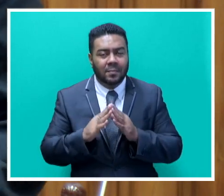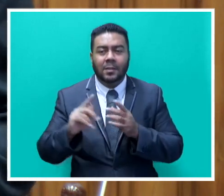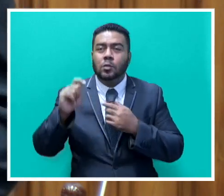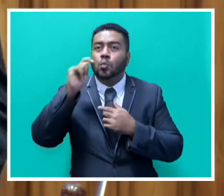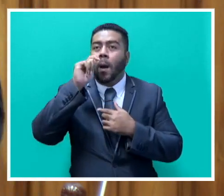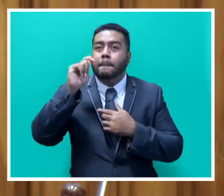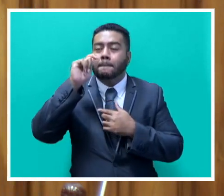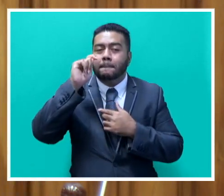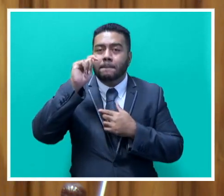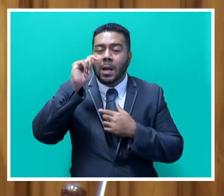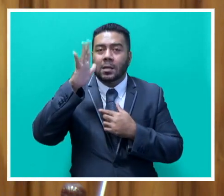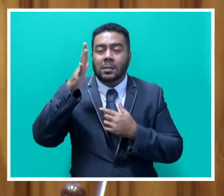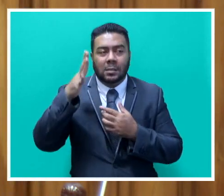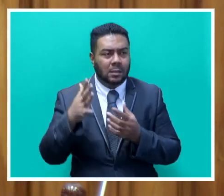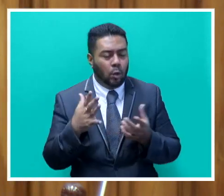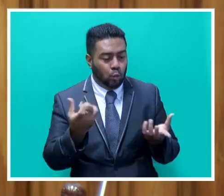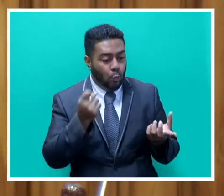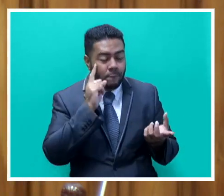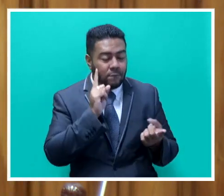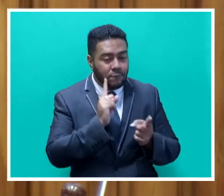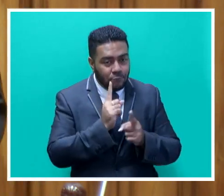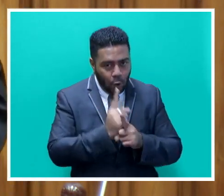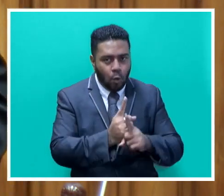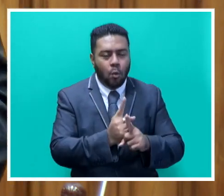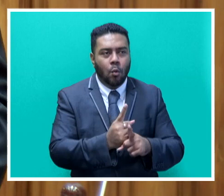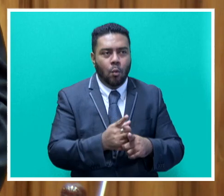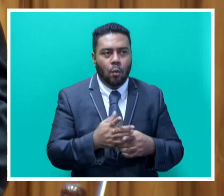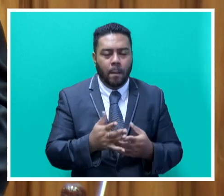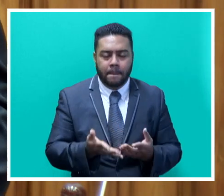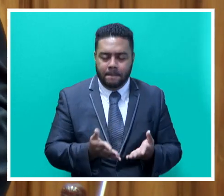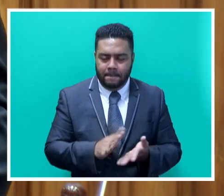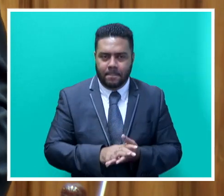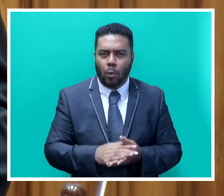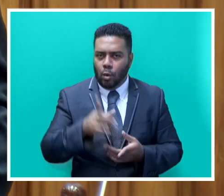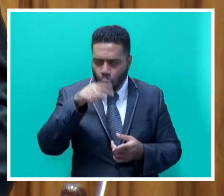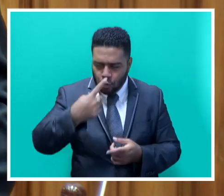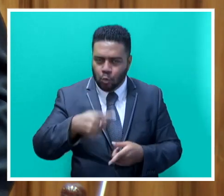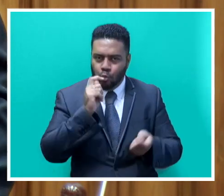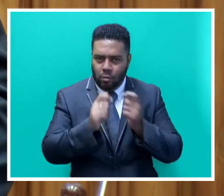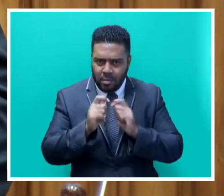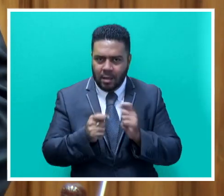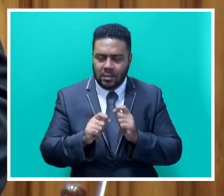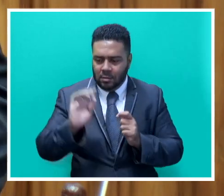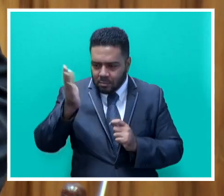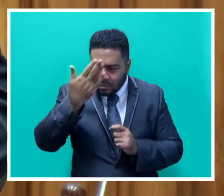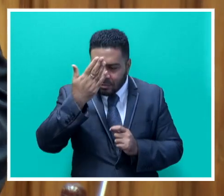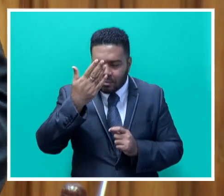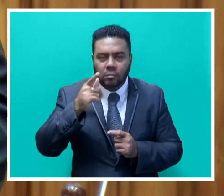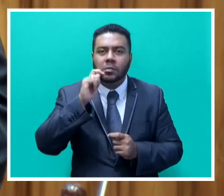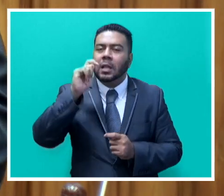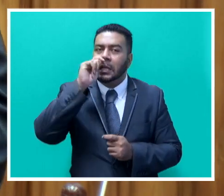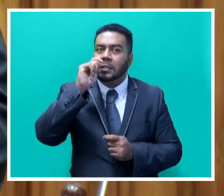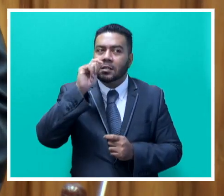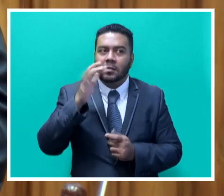ensure that the criteria is closely followed with maximum outcome. We continue to test. We continue to screen. Our national test